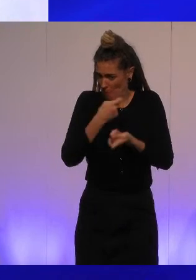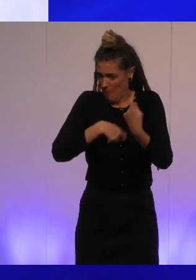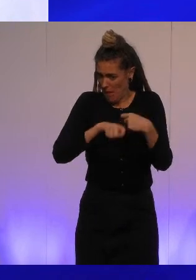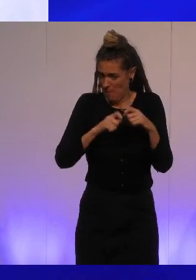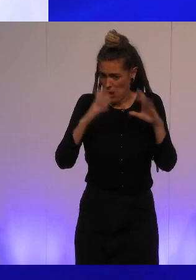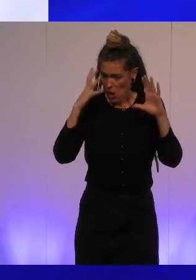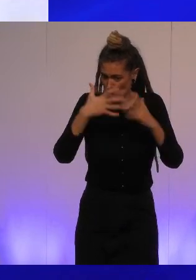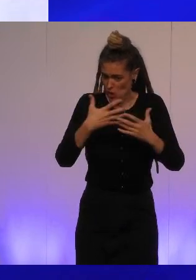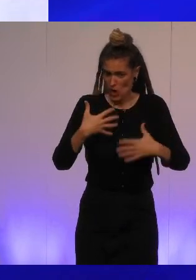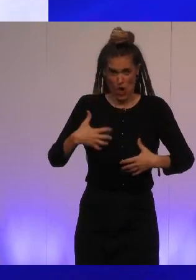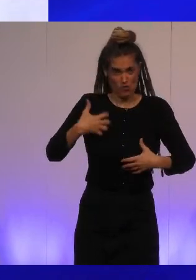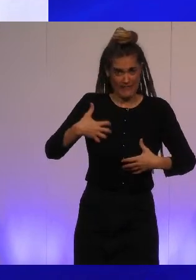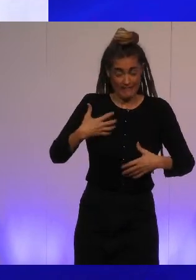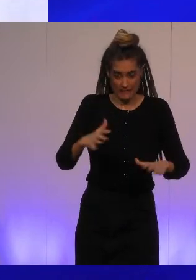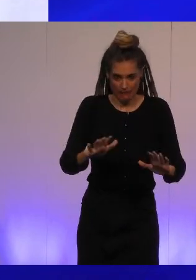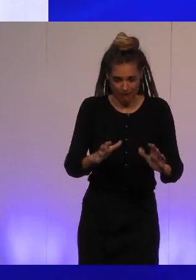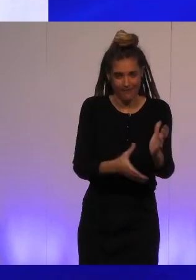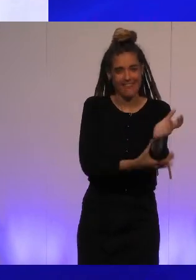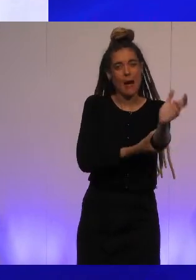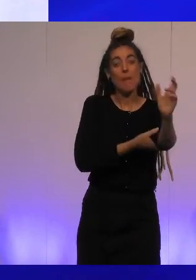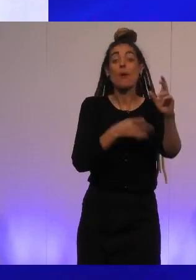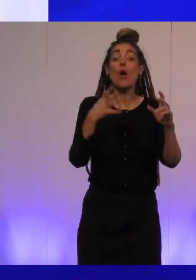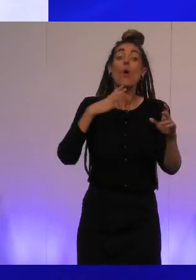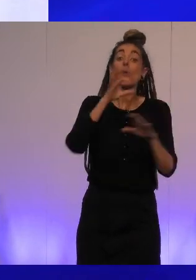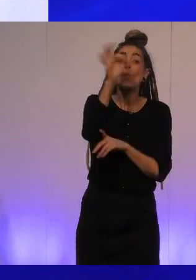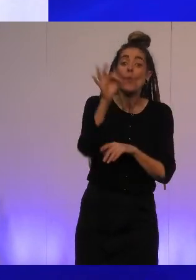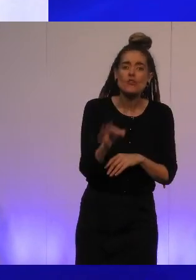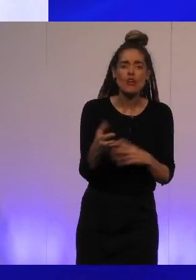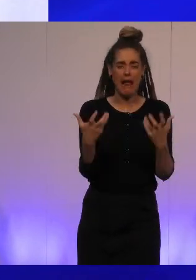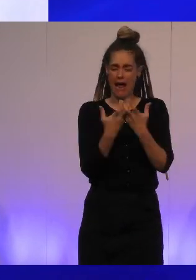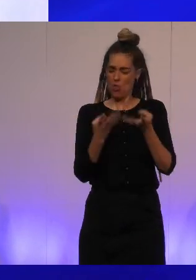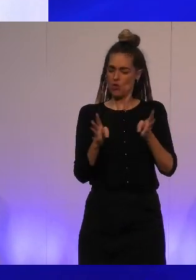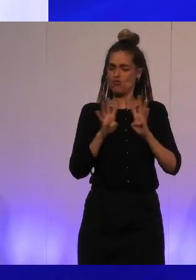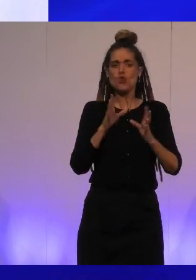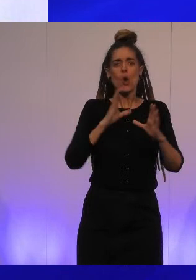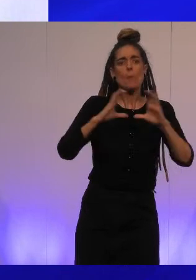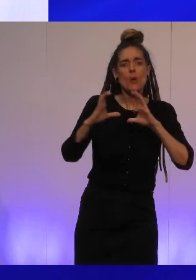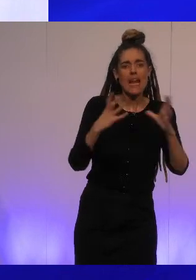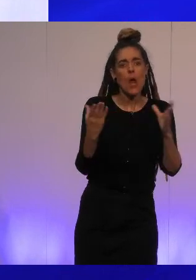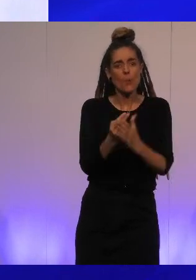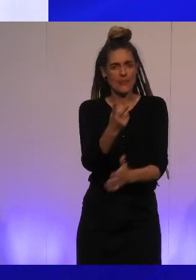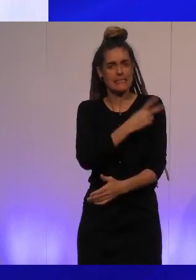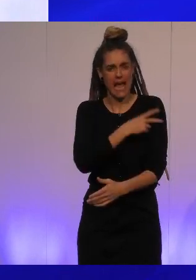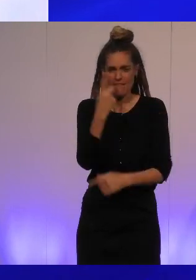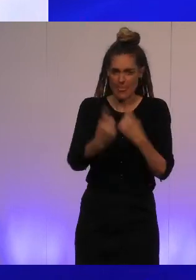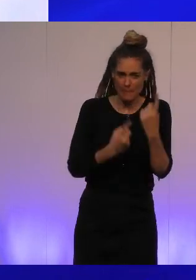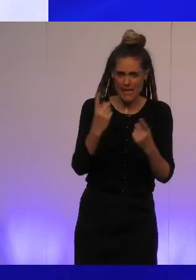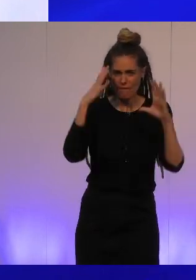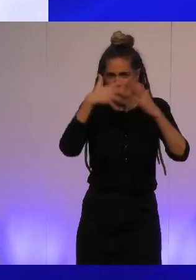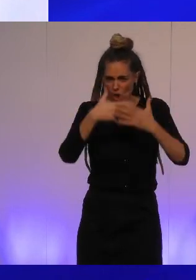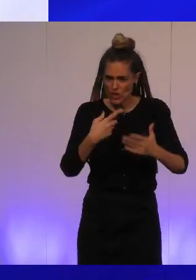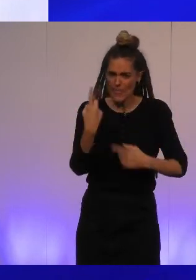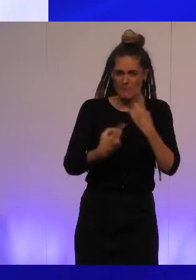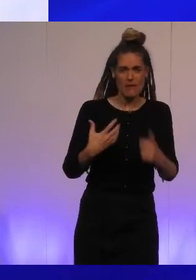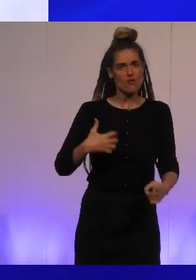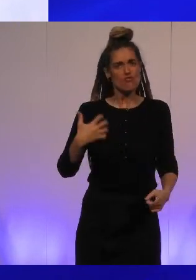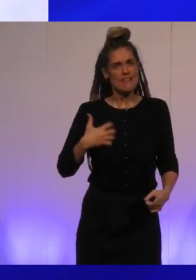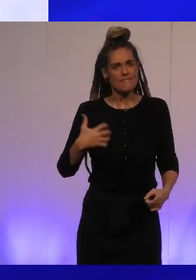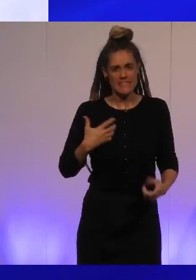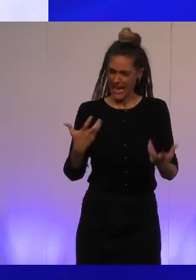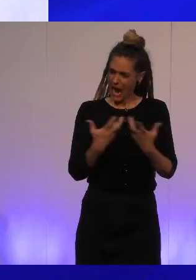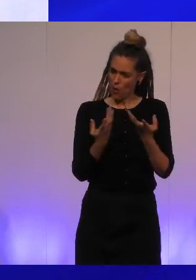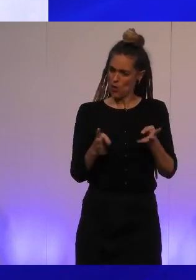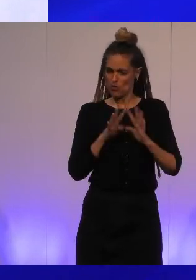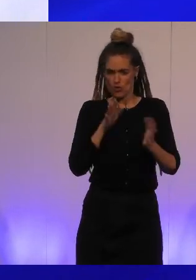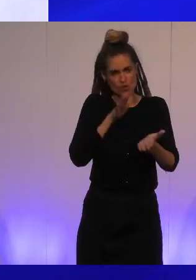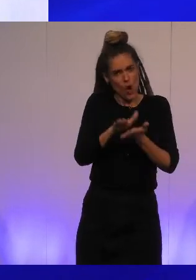question about how does the Trust communicate and address the concerns of staff who have a concern or a grievance? And I know we've got